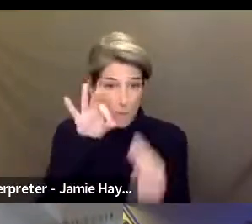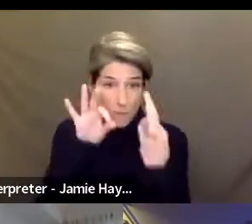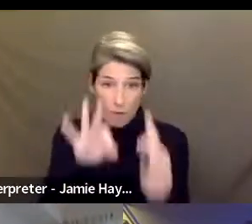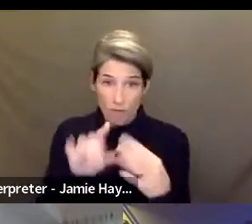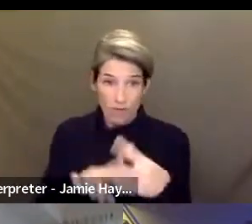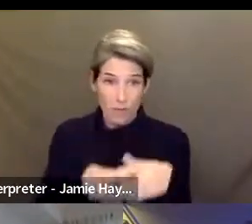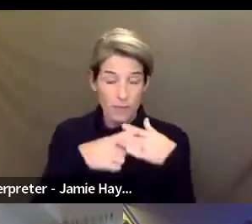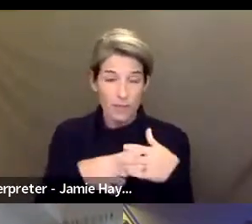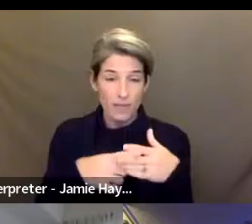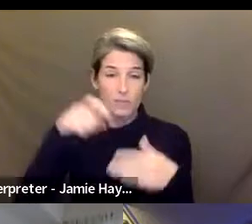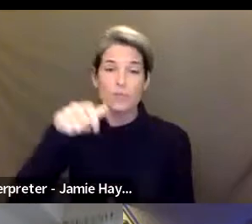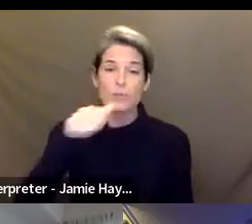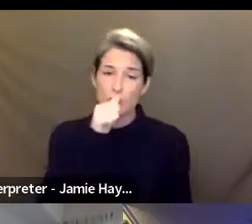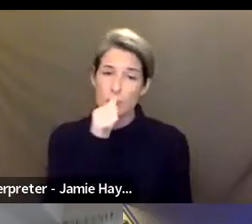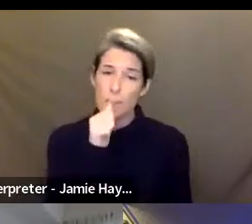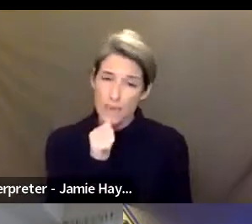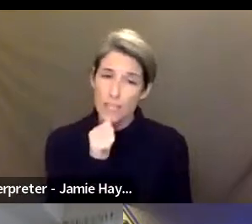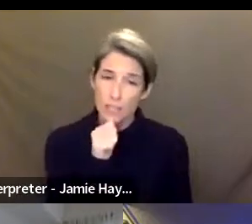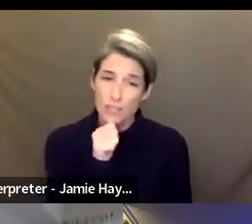So yes.